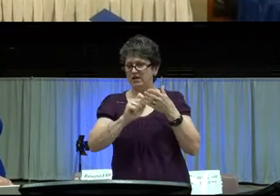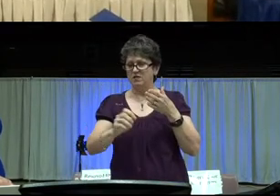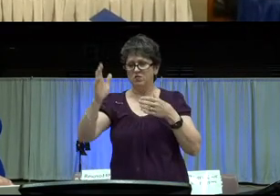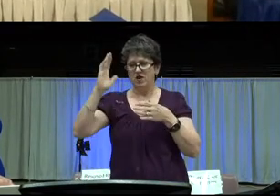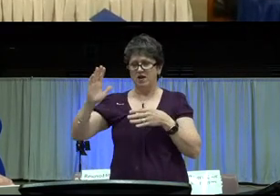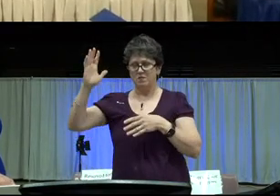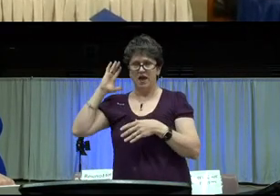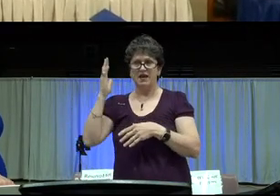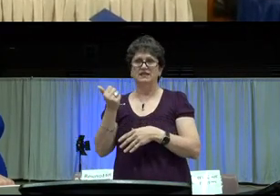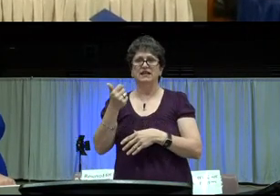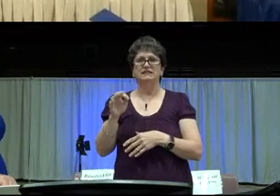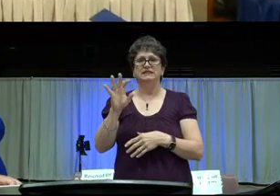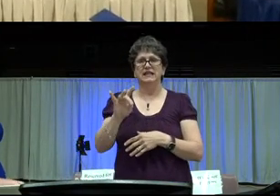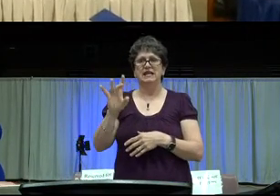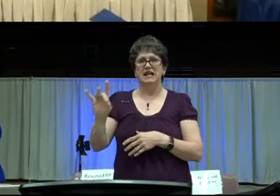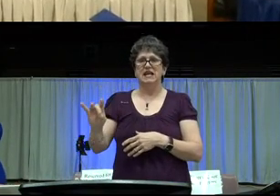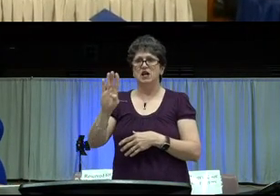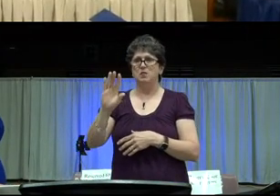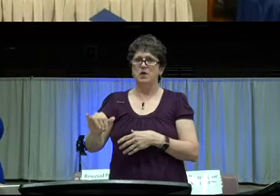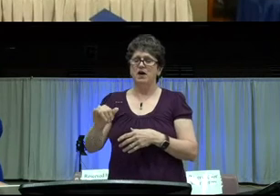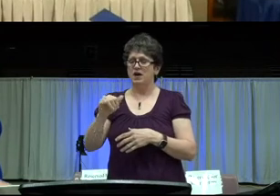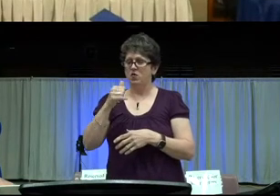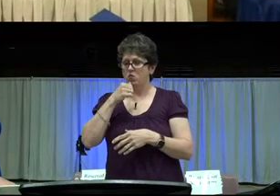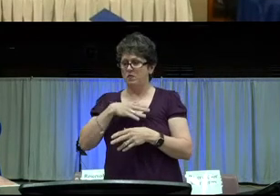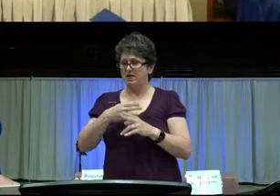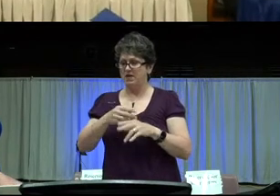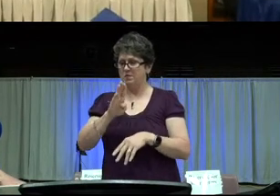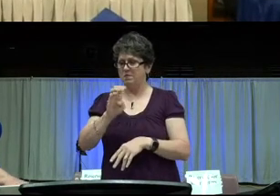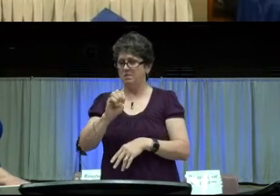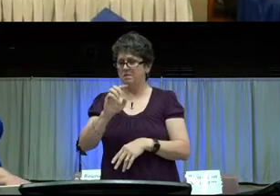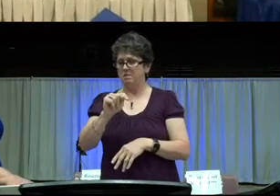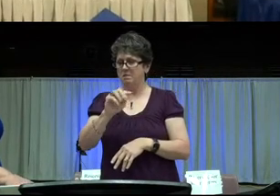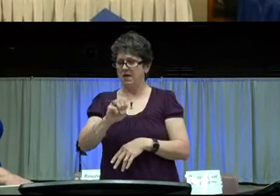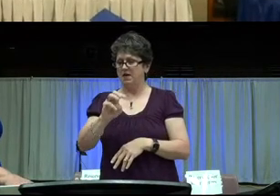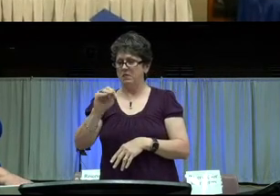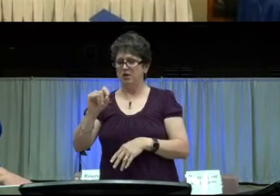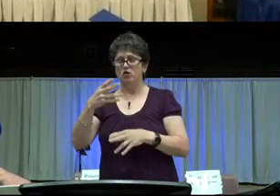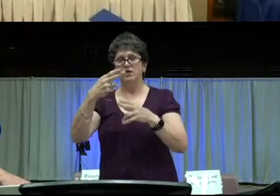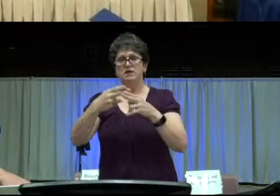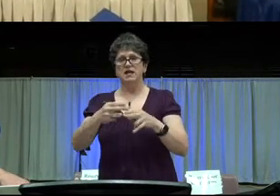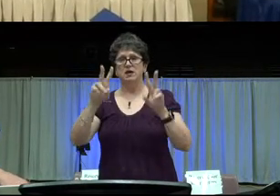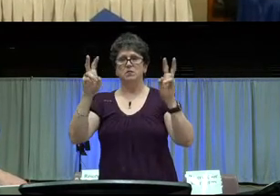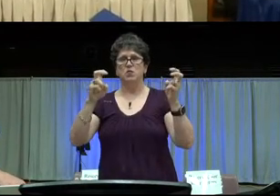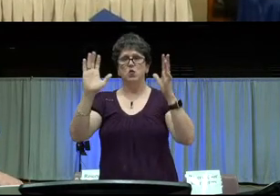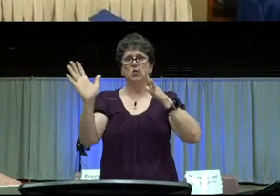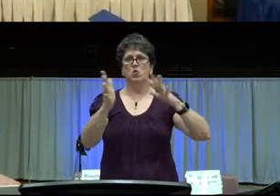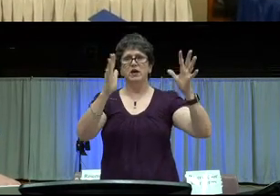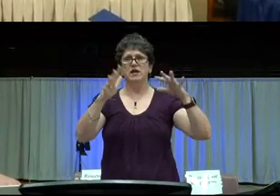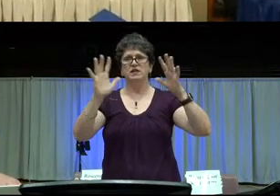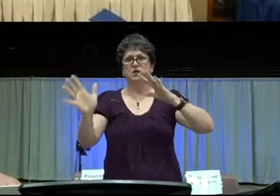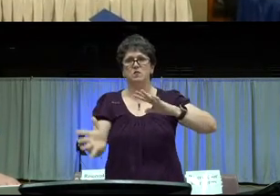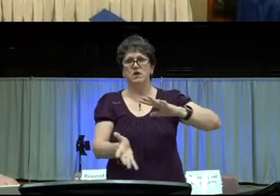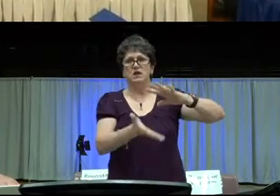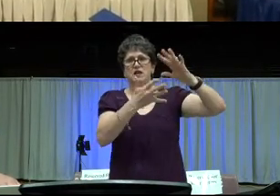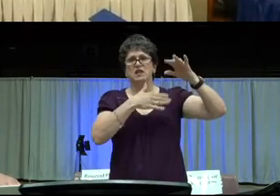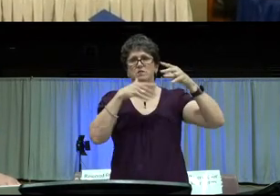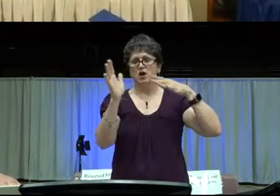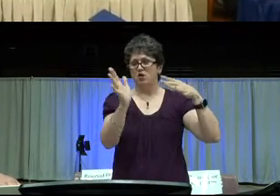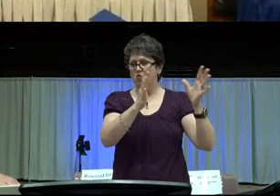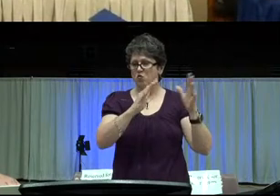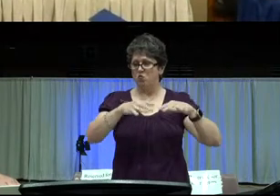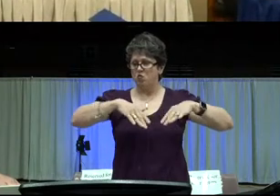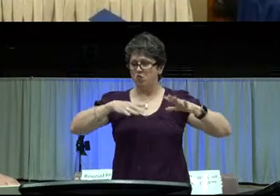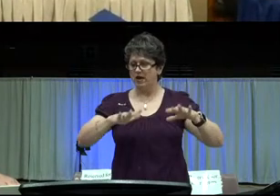way back in 1988 by Bette Midler. The song was Wind Beneath My Wings, and I'm